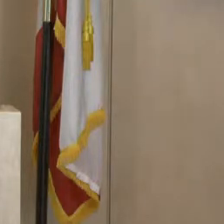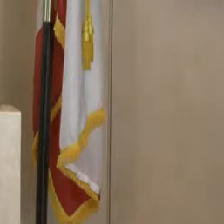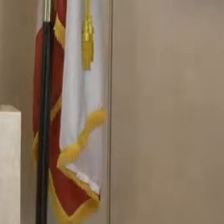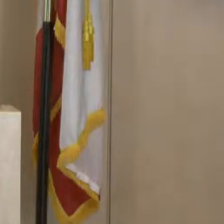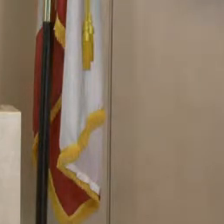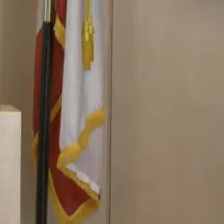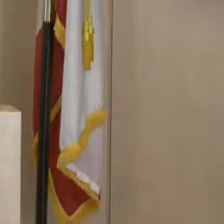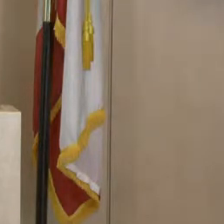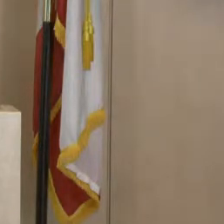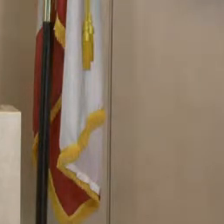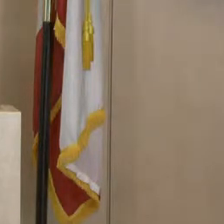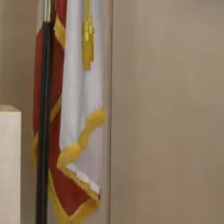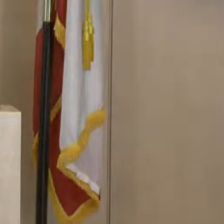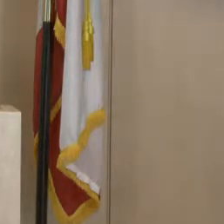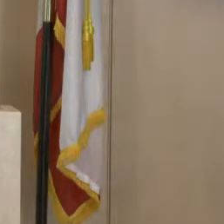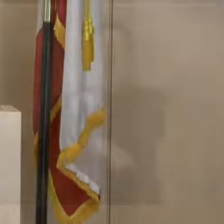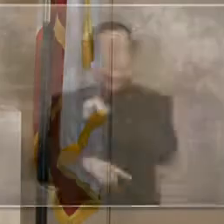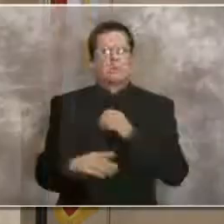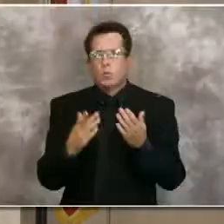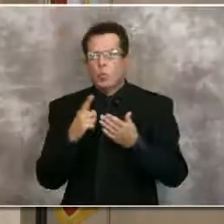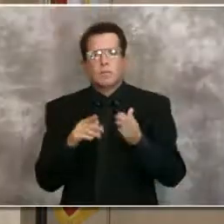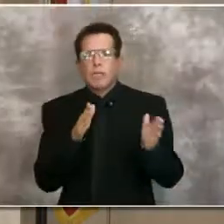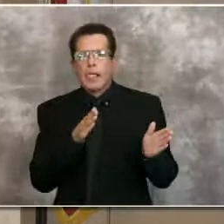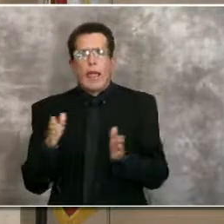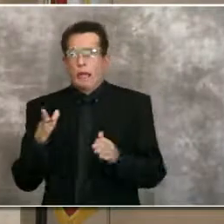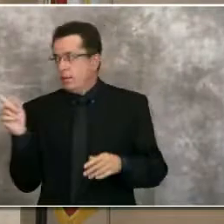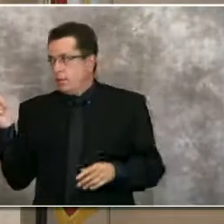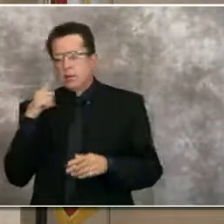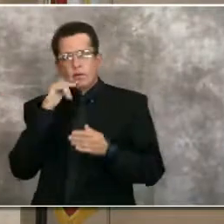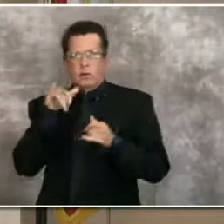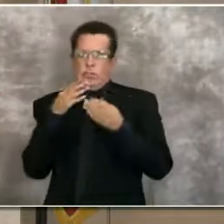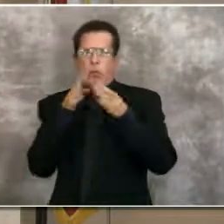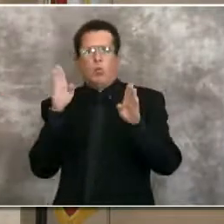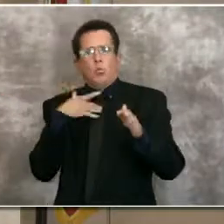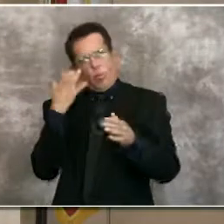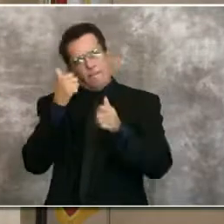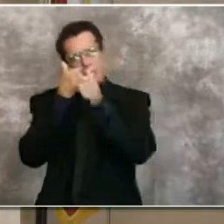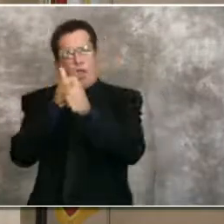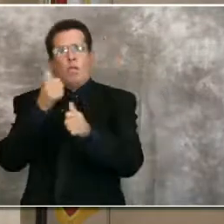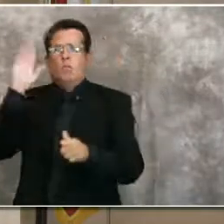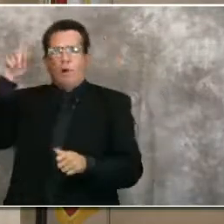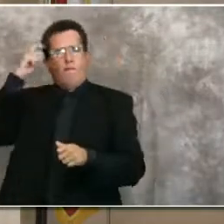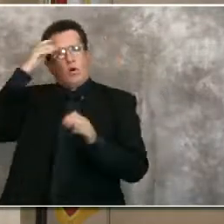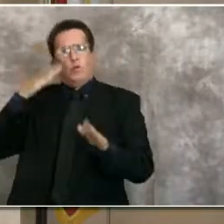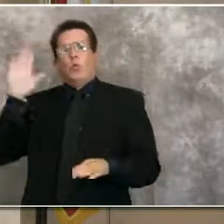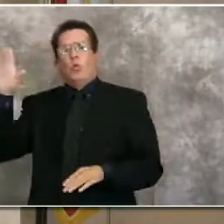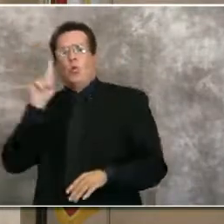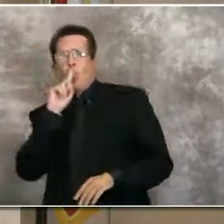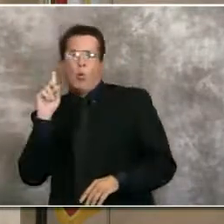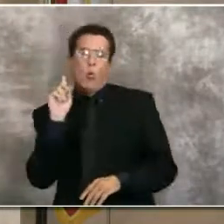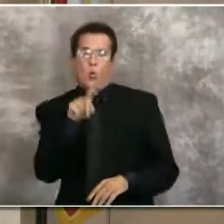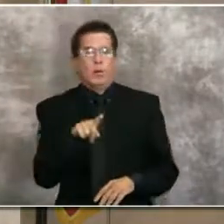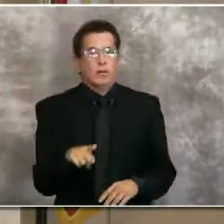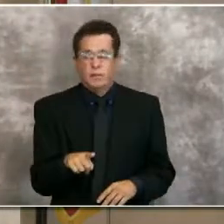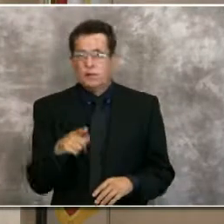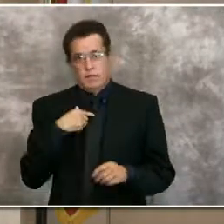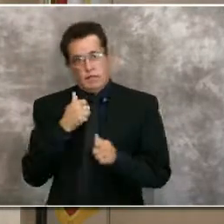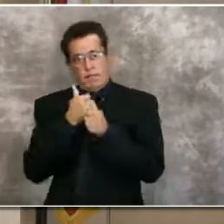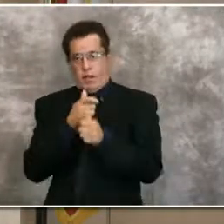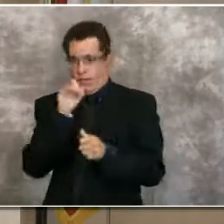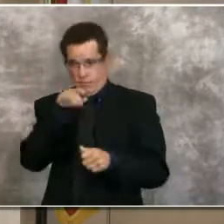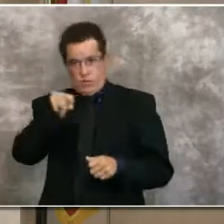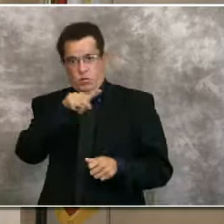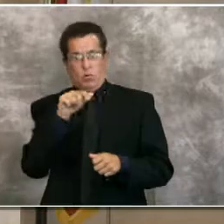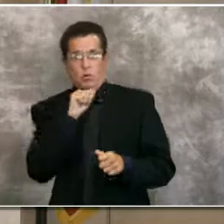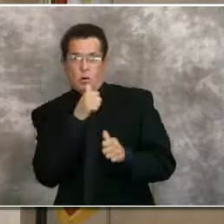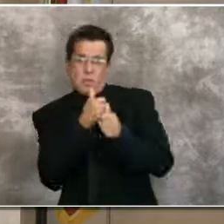just in general, we are want to maintain compliance with the governor's order. And if there is